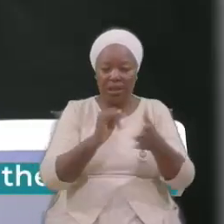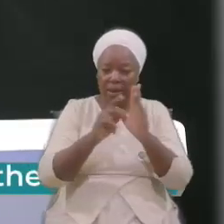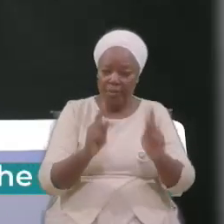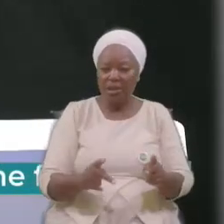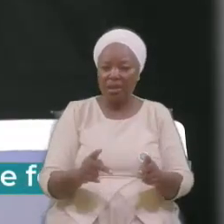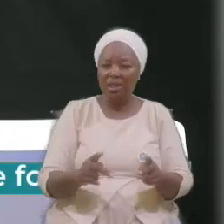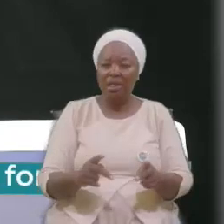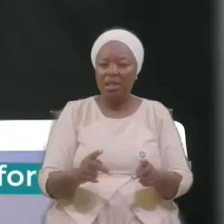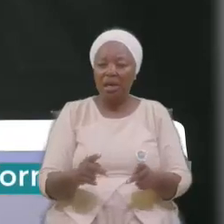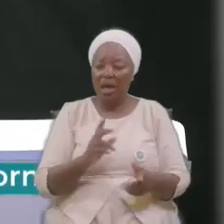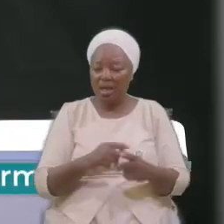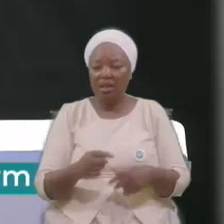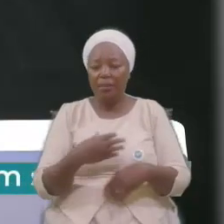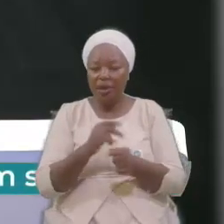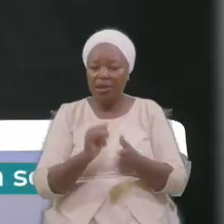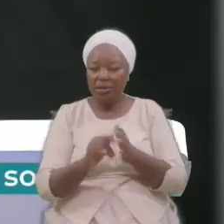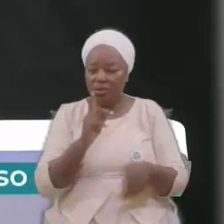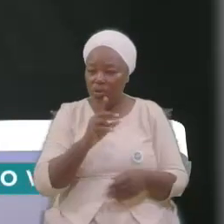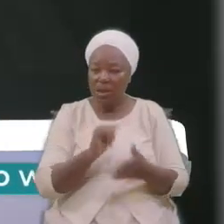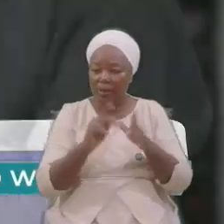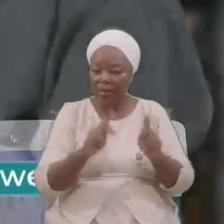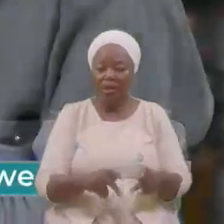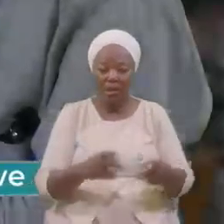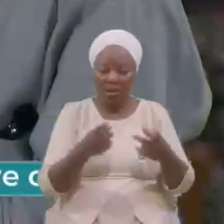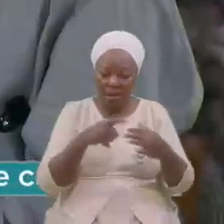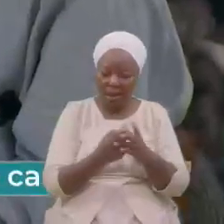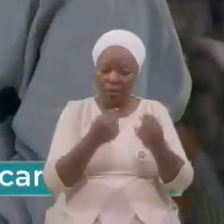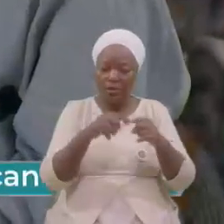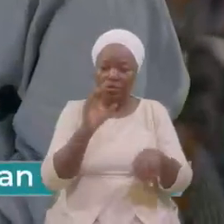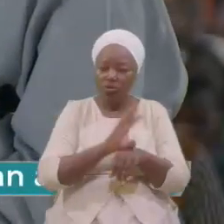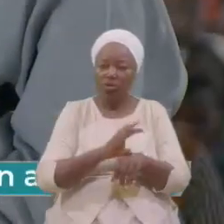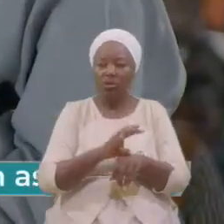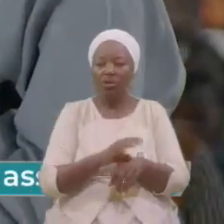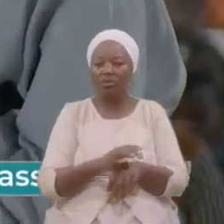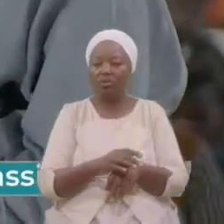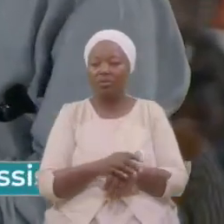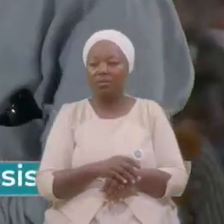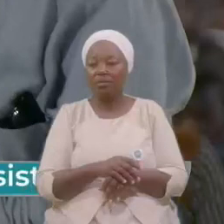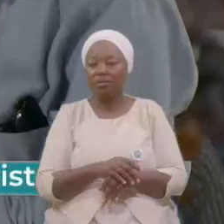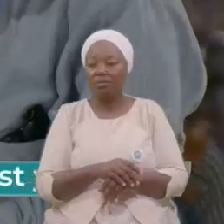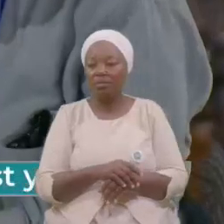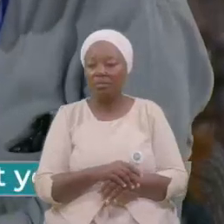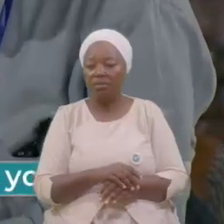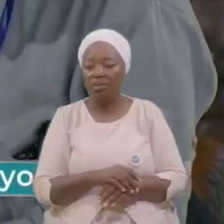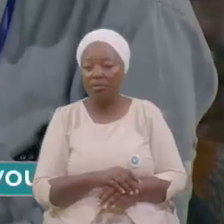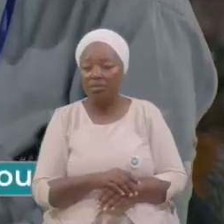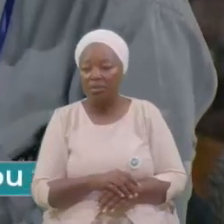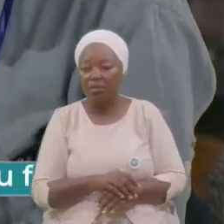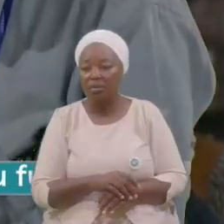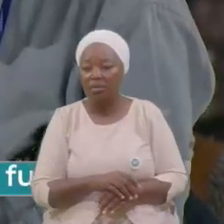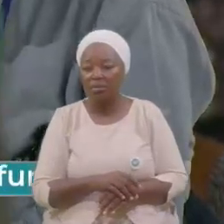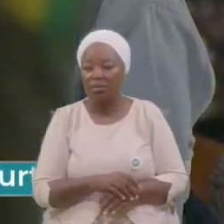slip. As you give them, please guide them. If there is no house number, a